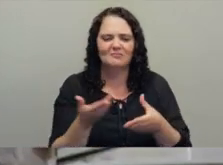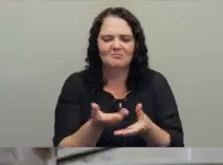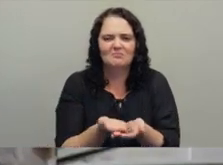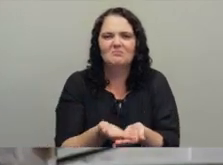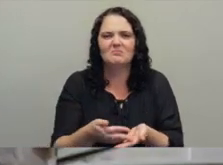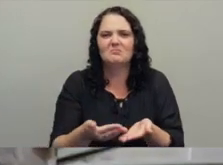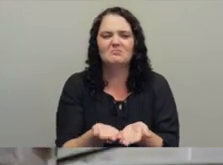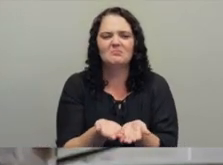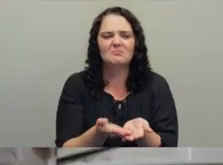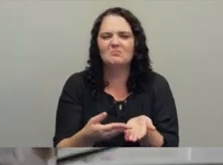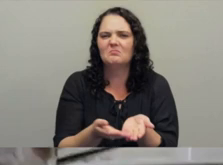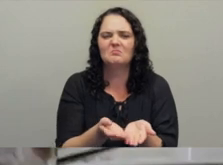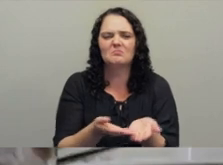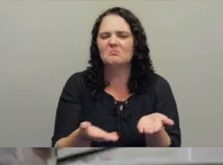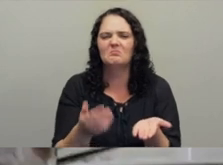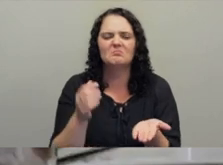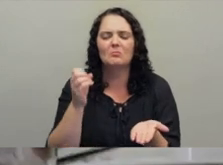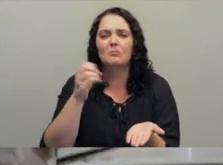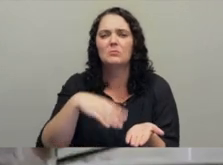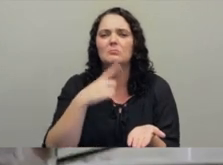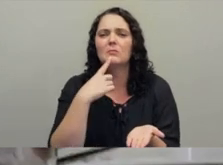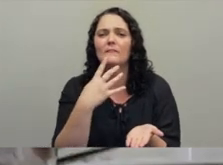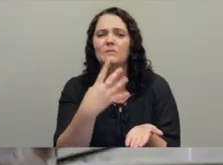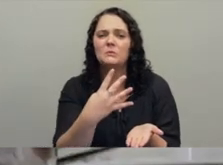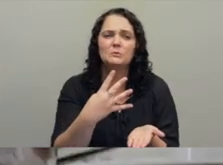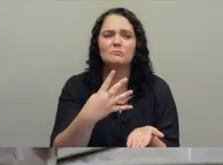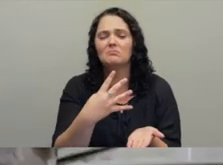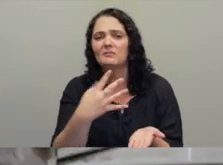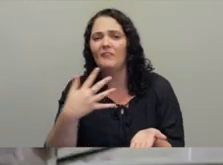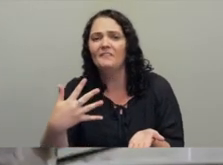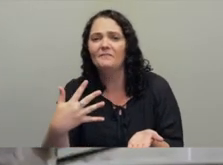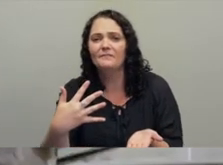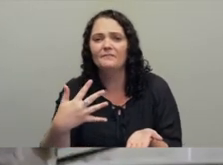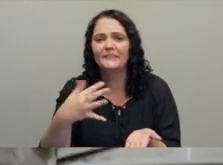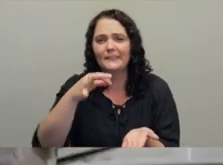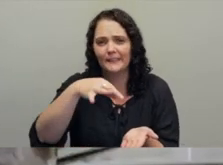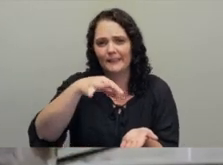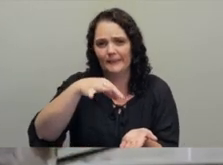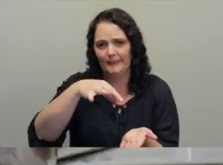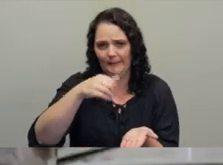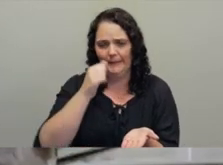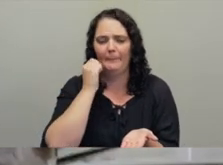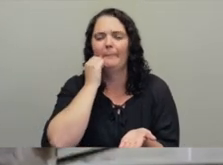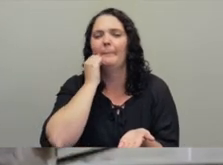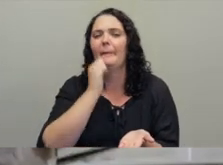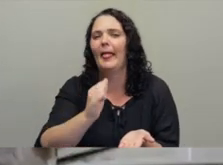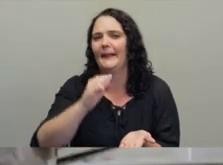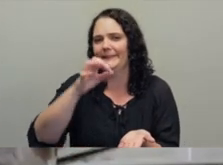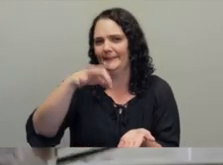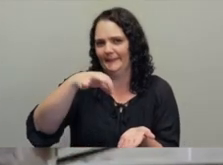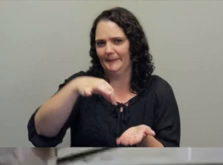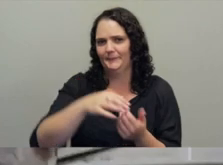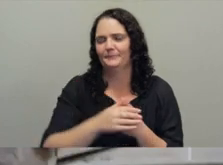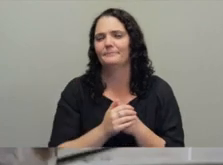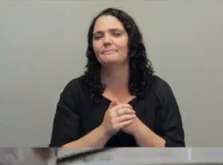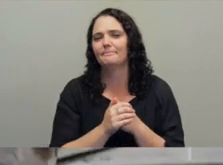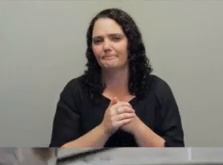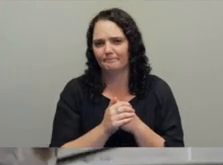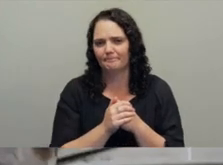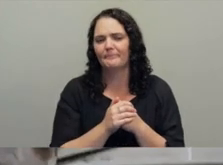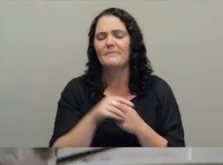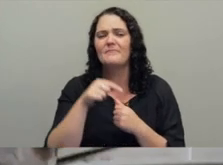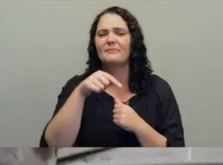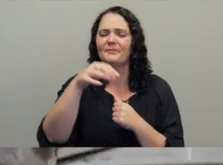container, and 4 or 5 black tea bags. Now, black tea has in it